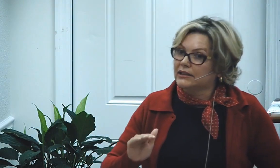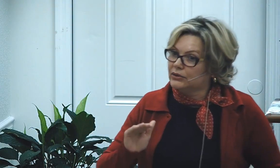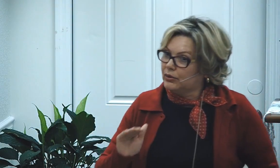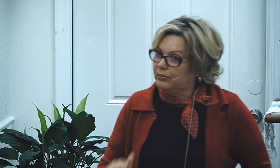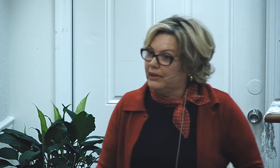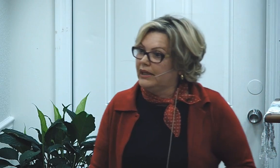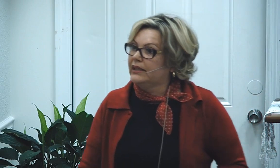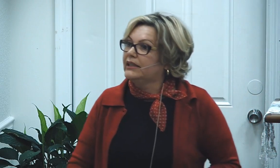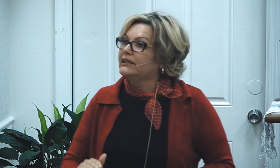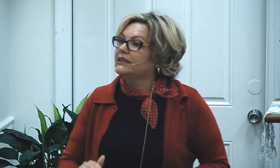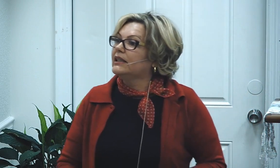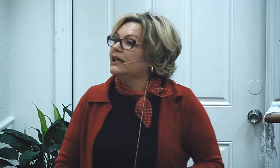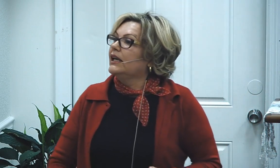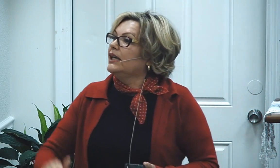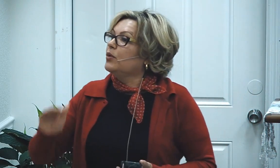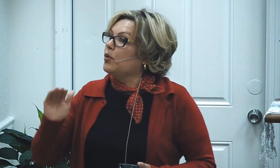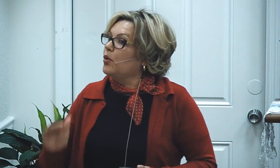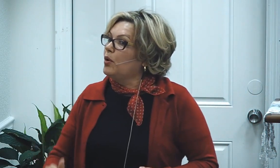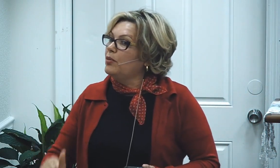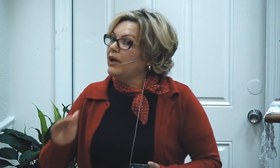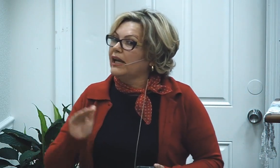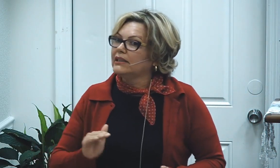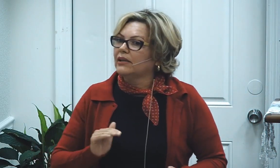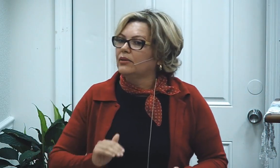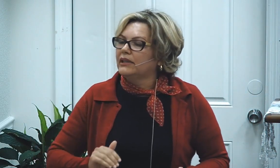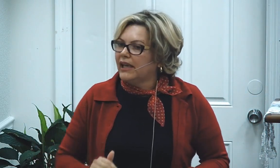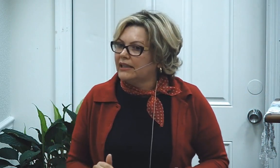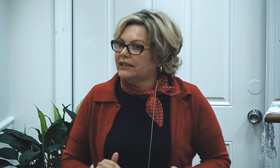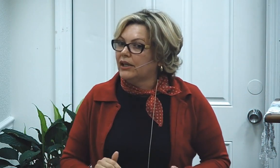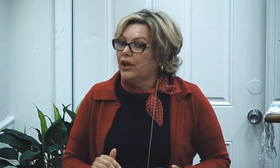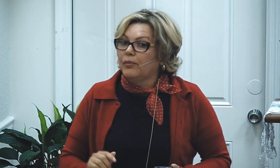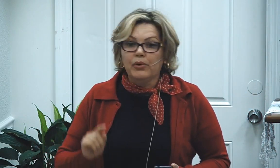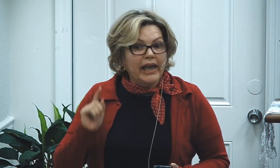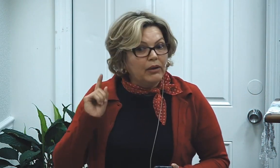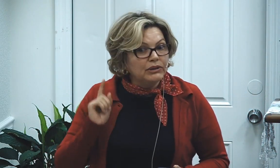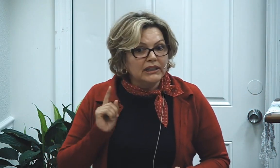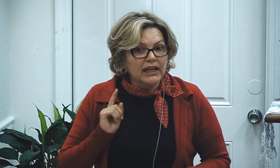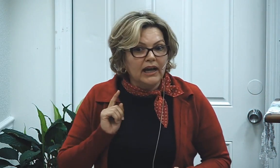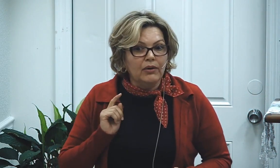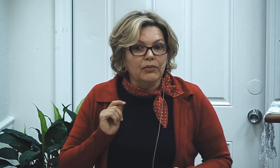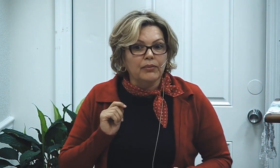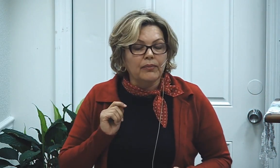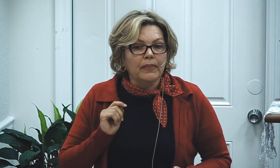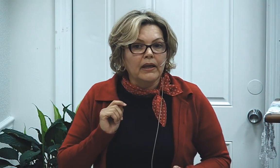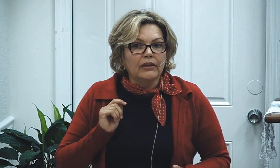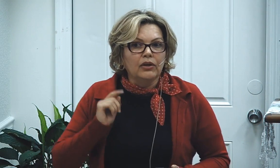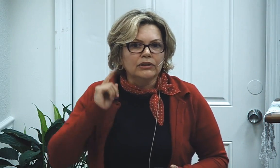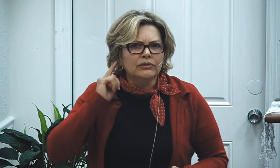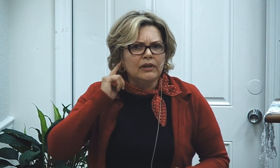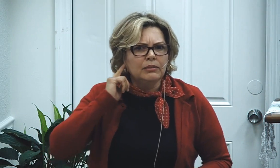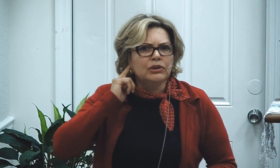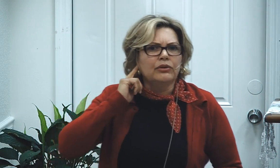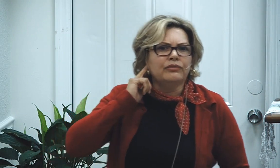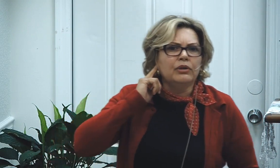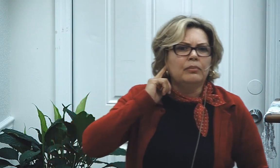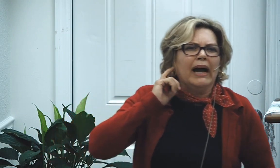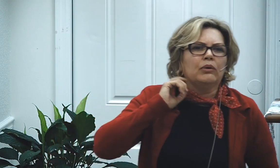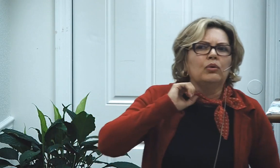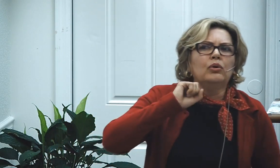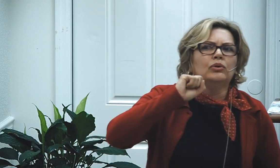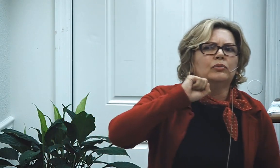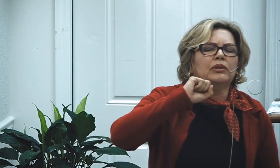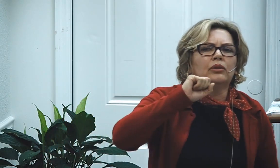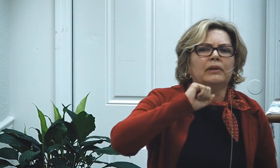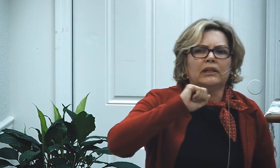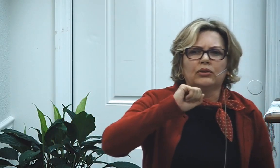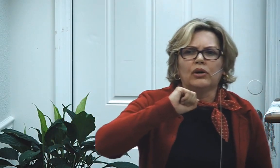know. Which ones are those trumpets and how they happen, because they are a sign.